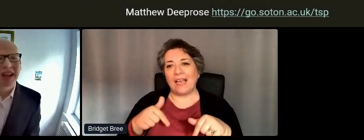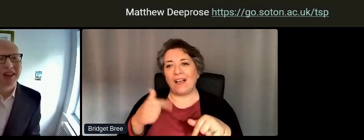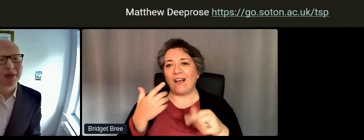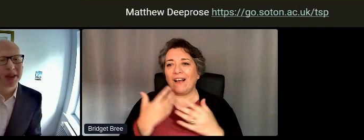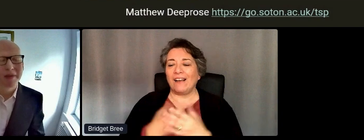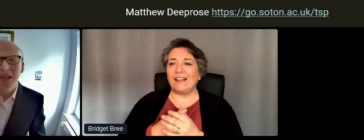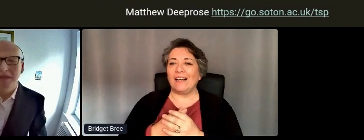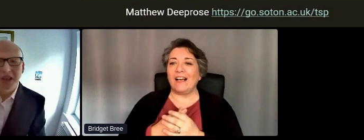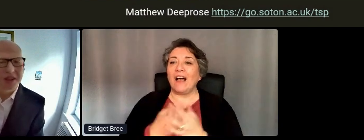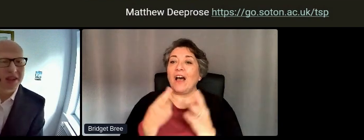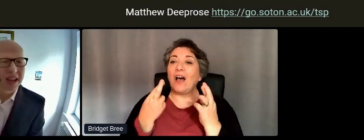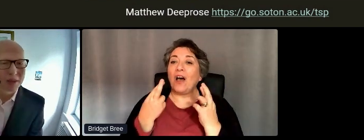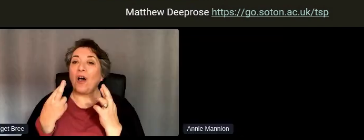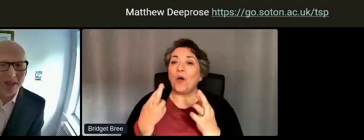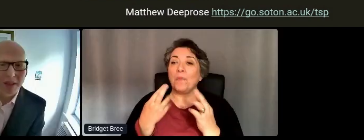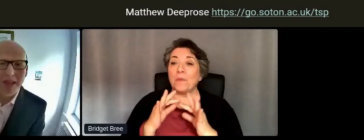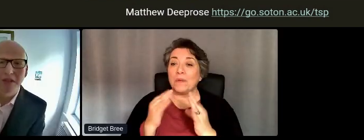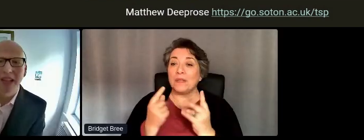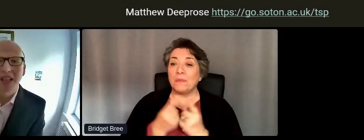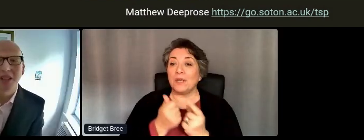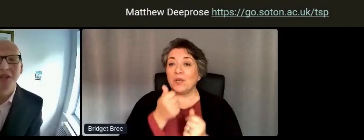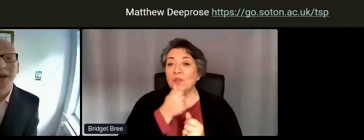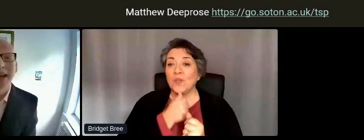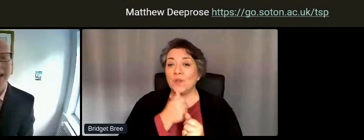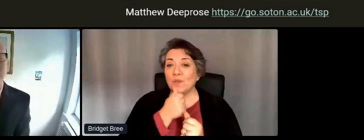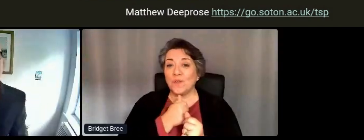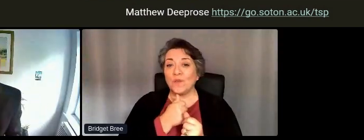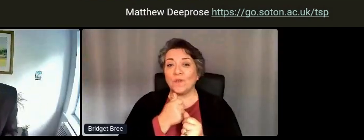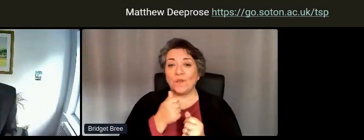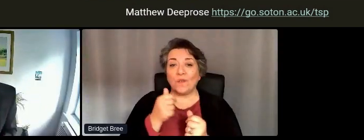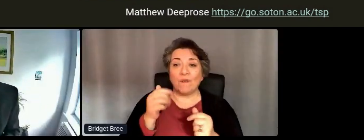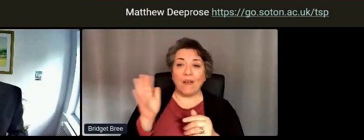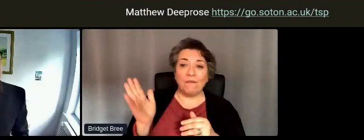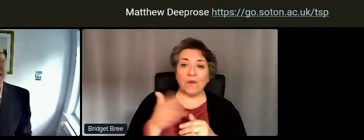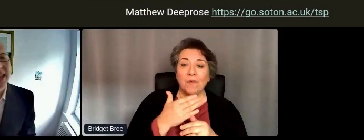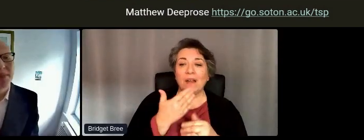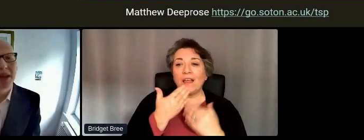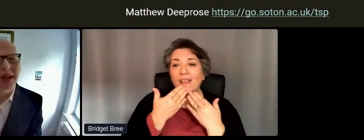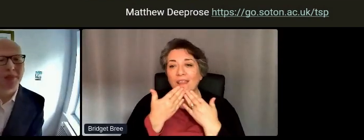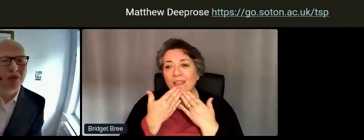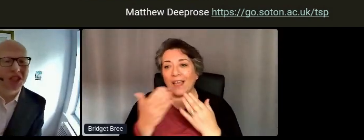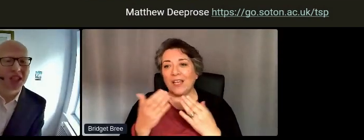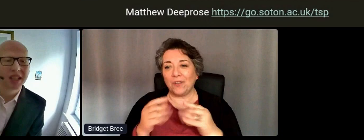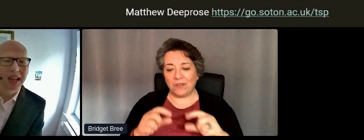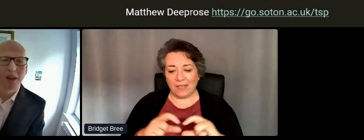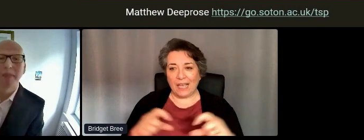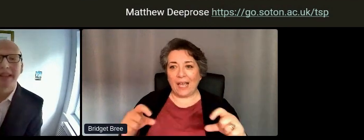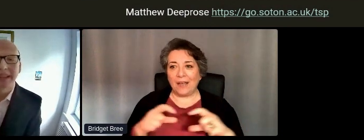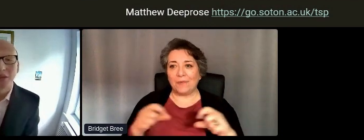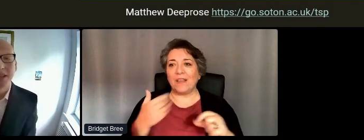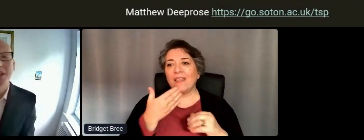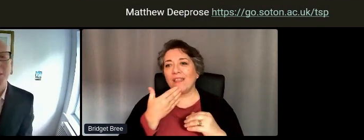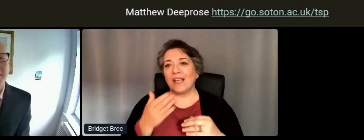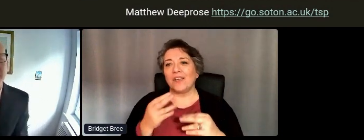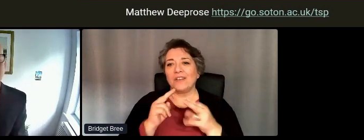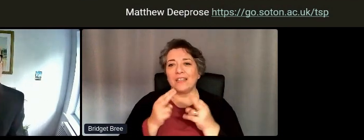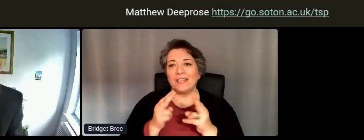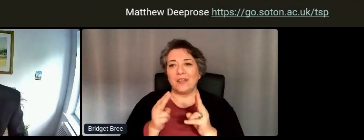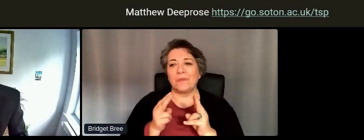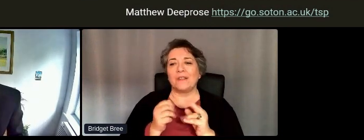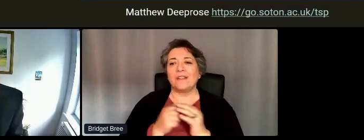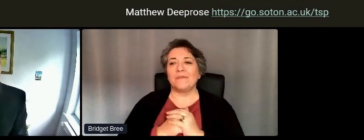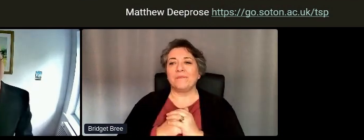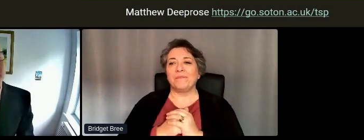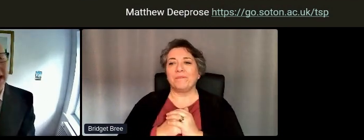I hope that there was something of use to everyone. A special thank you to our captioner Jen and Tim and Bridget, our BSL